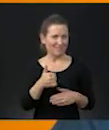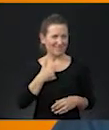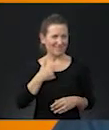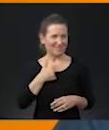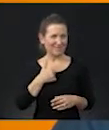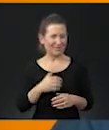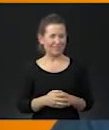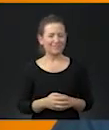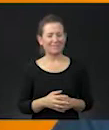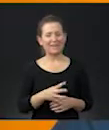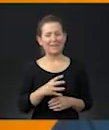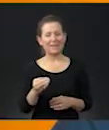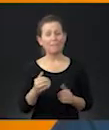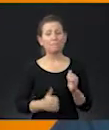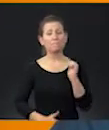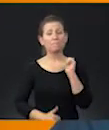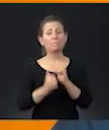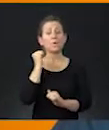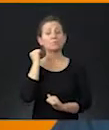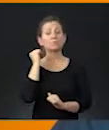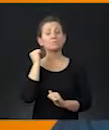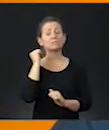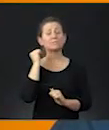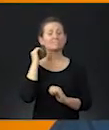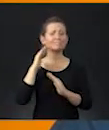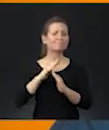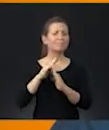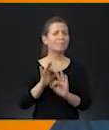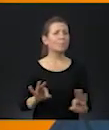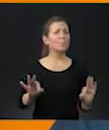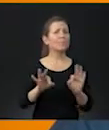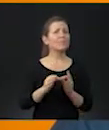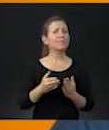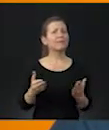is coming up for me. And